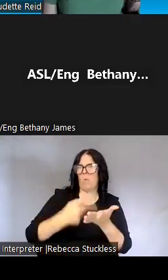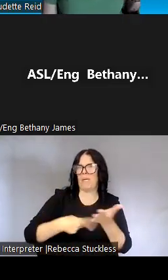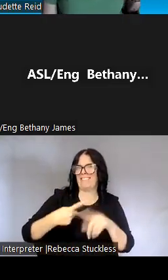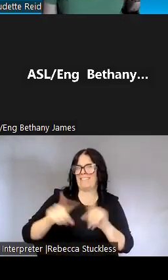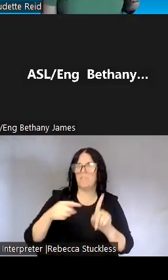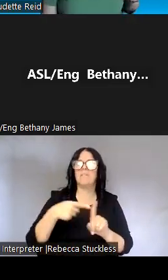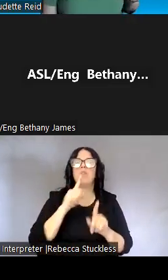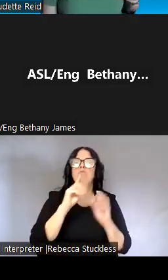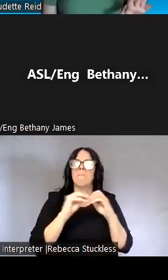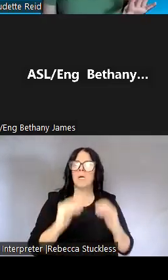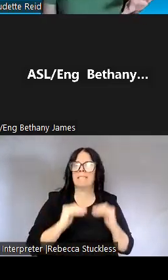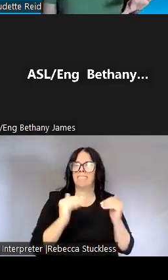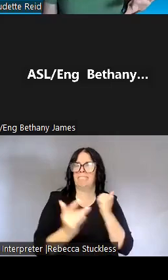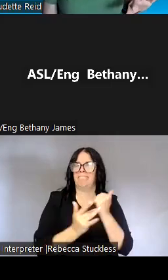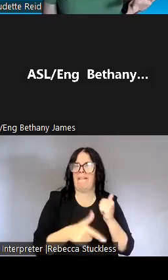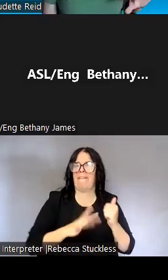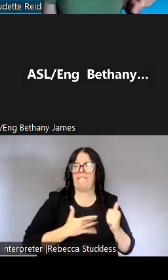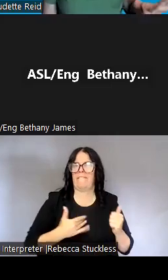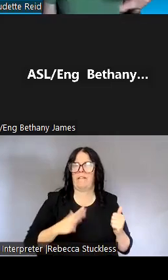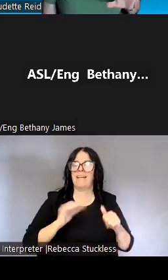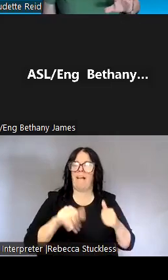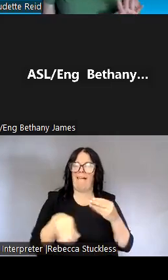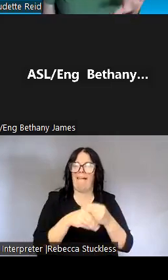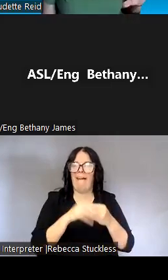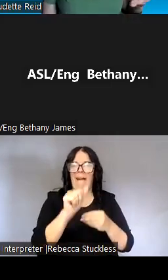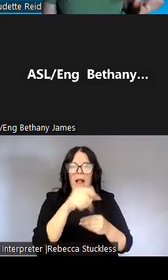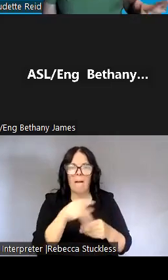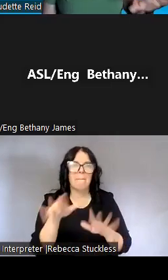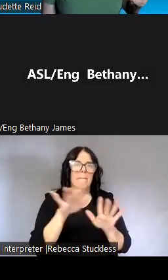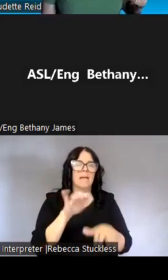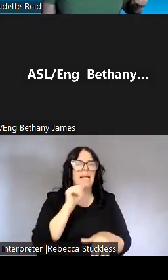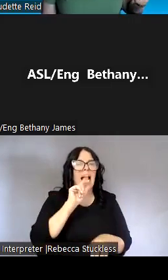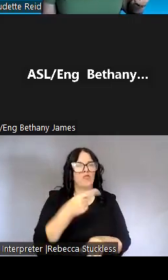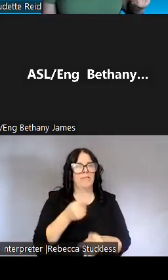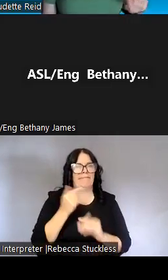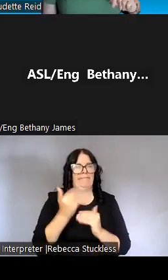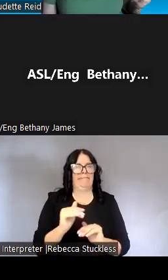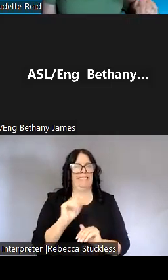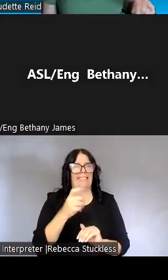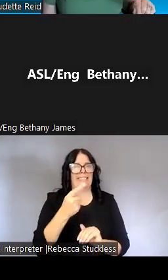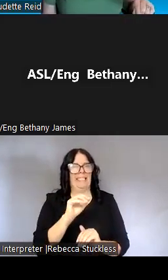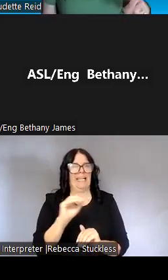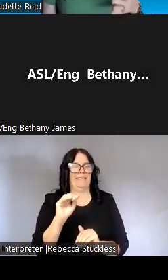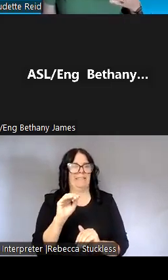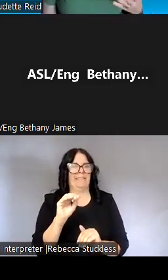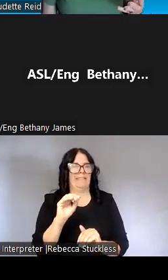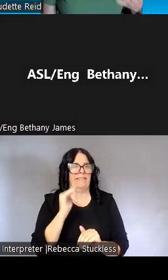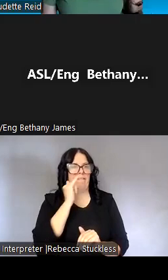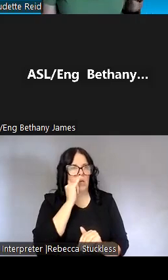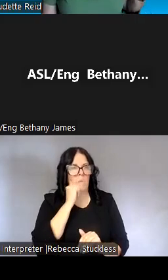device that has additional capacities besides telephone and texting, like internet